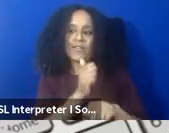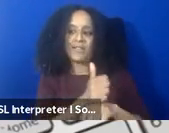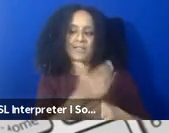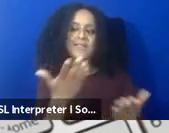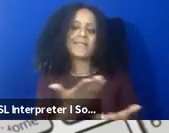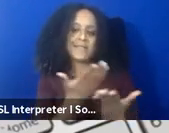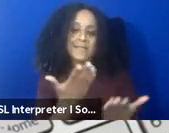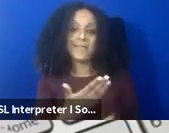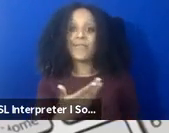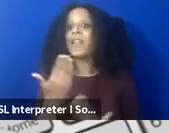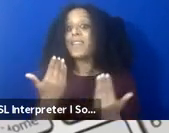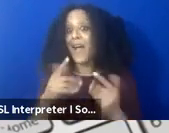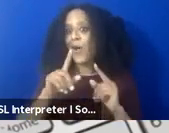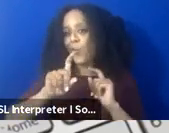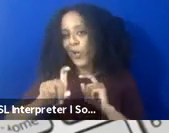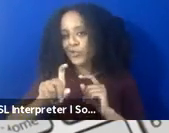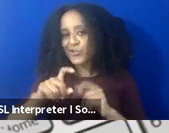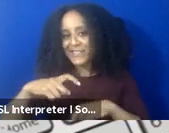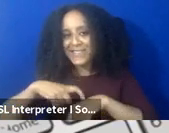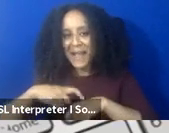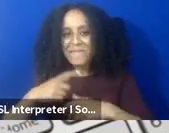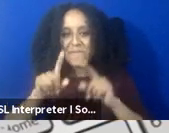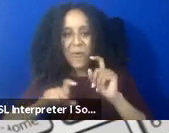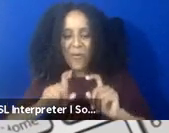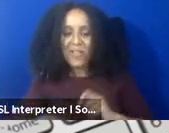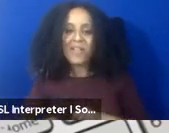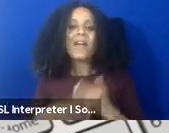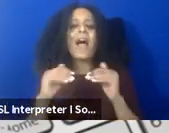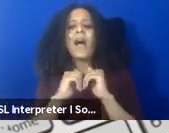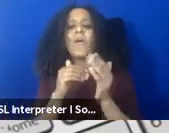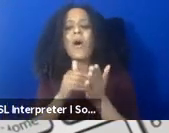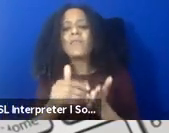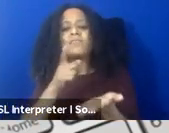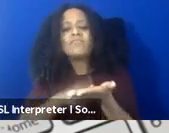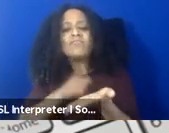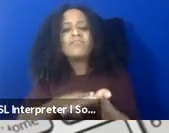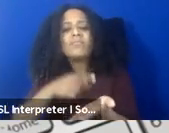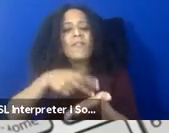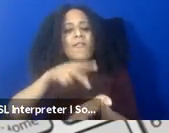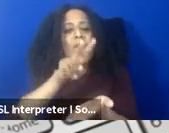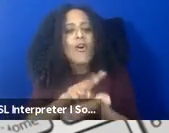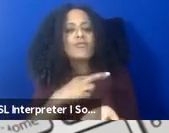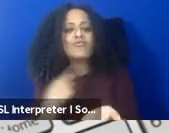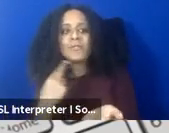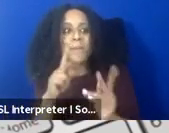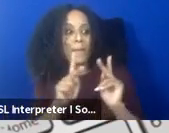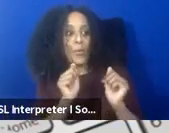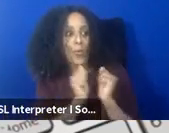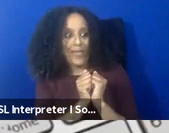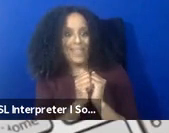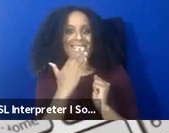Oh, poll question time. So how often do you talk about risk of falls with people with diabetes or those at risk for